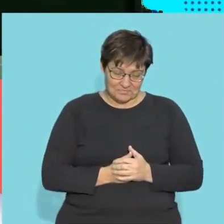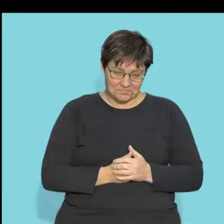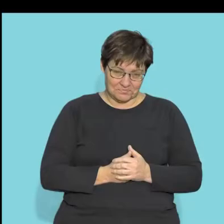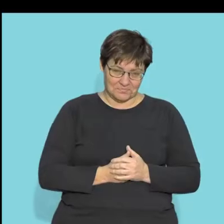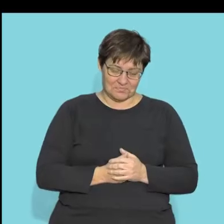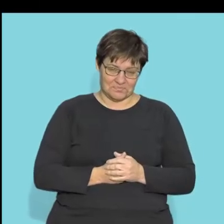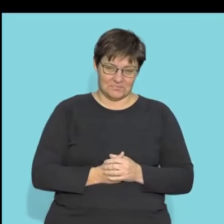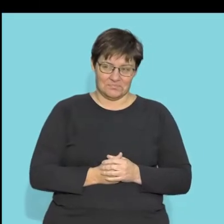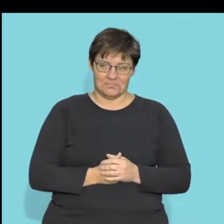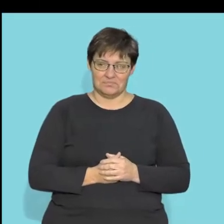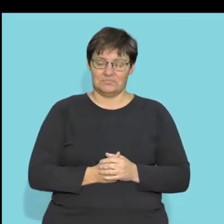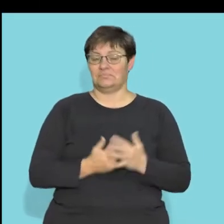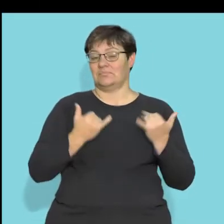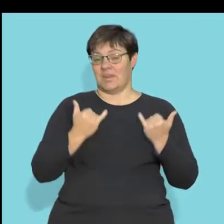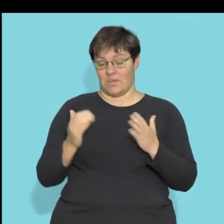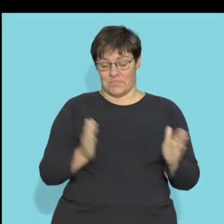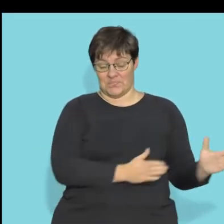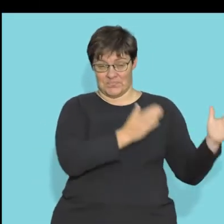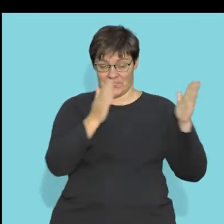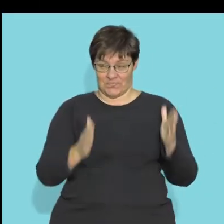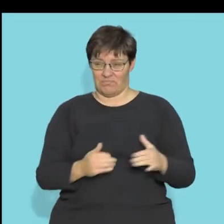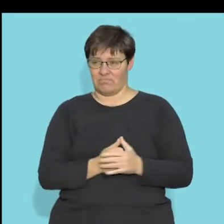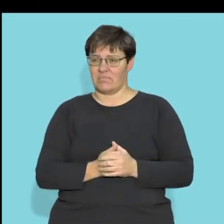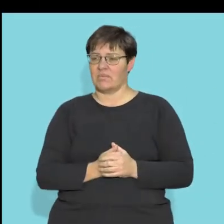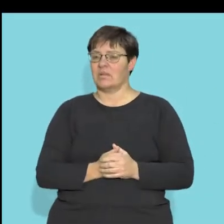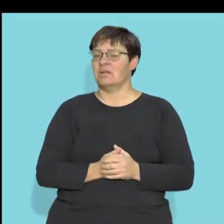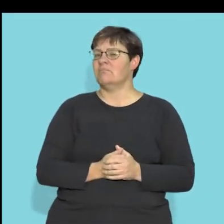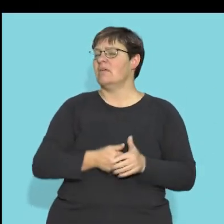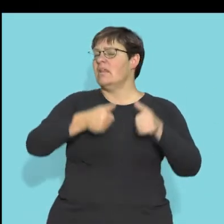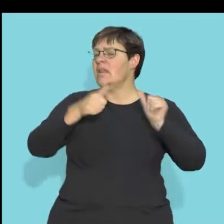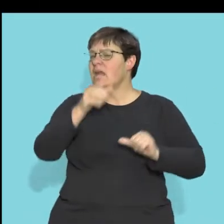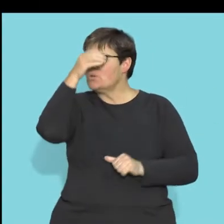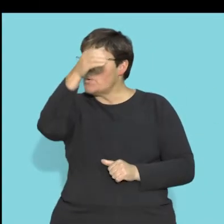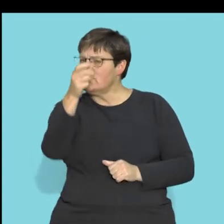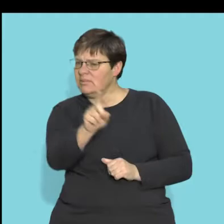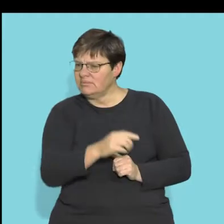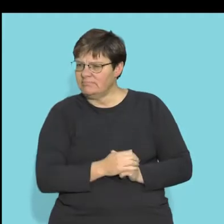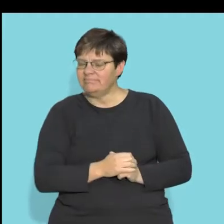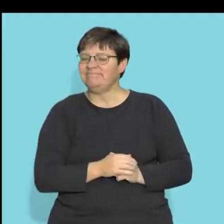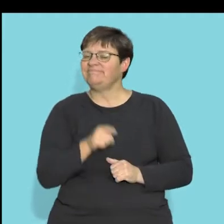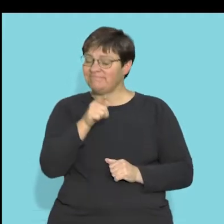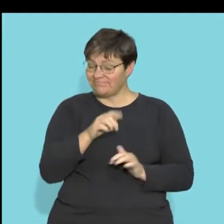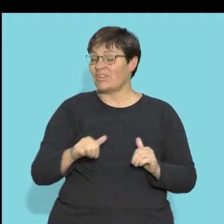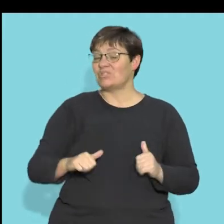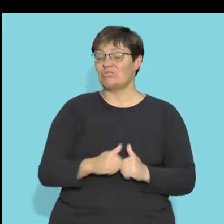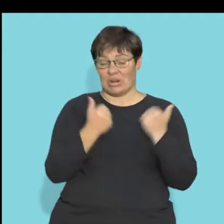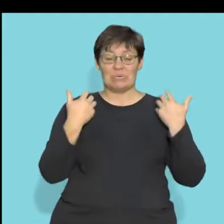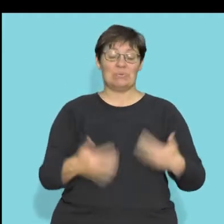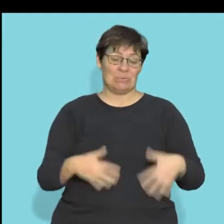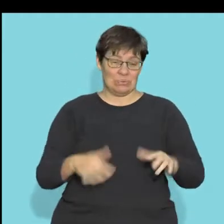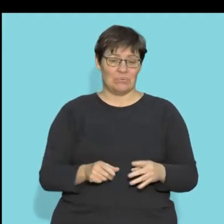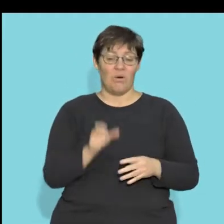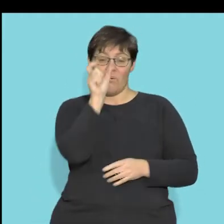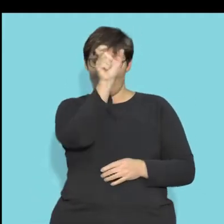body. Now, what our next concept is quite a challenging one, and it's got a